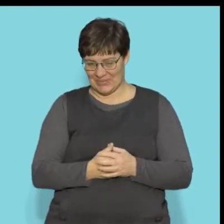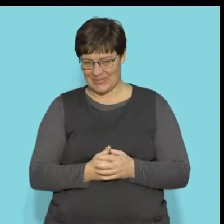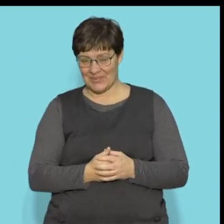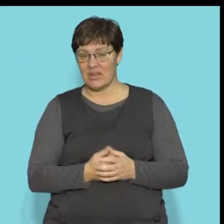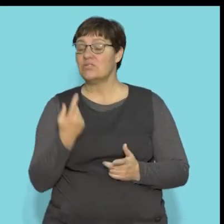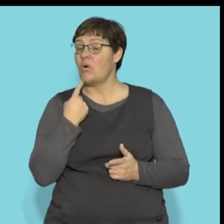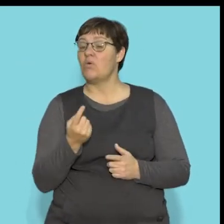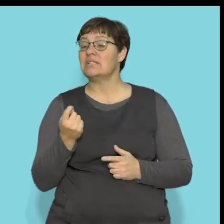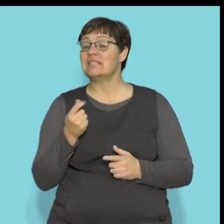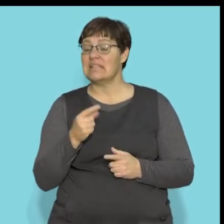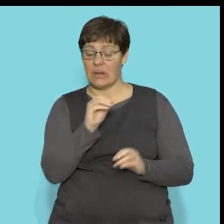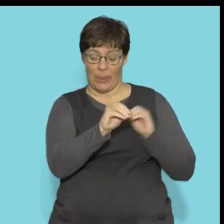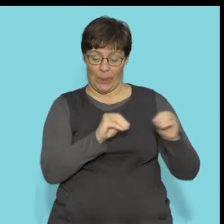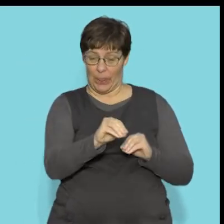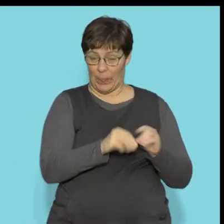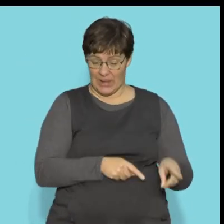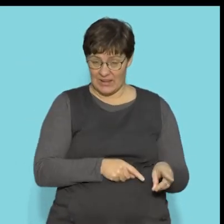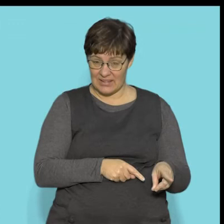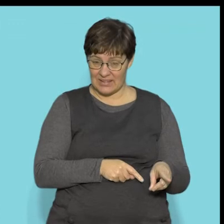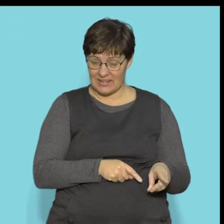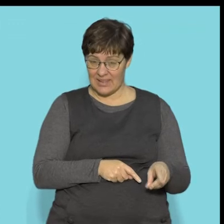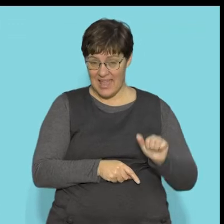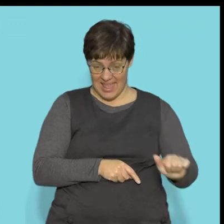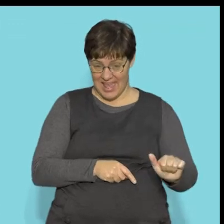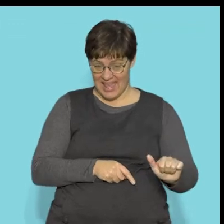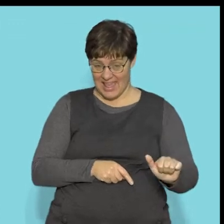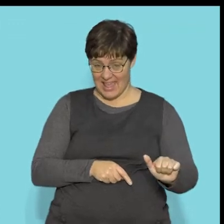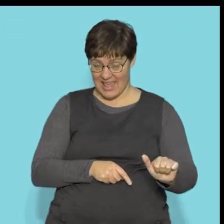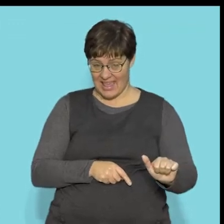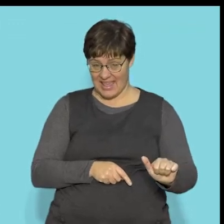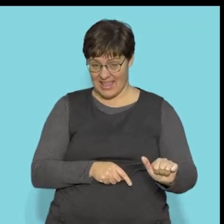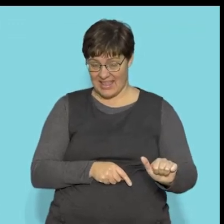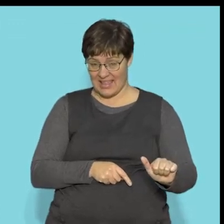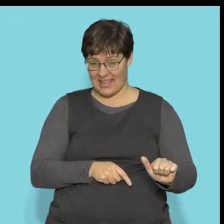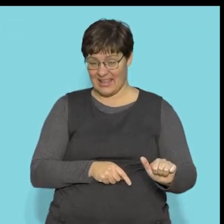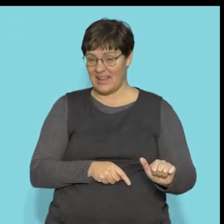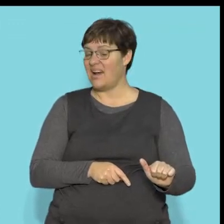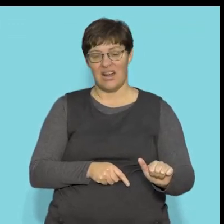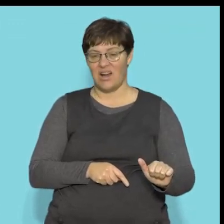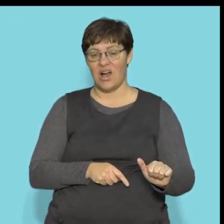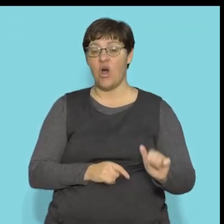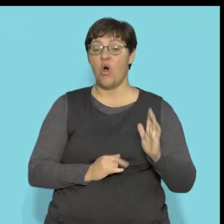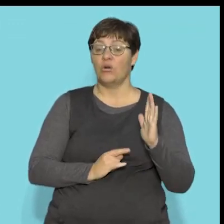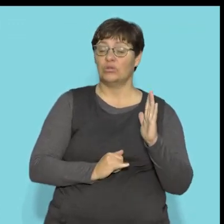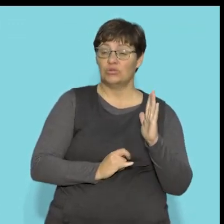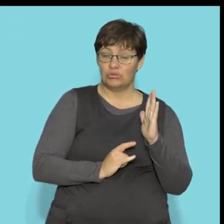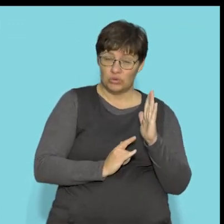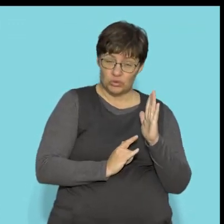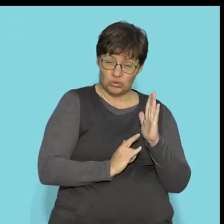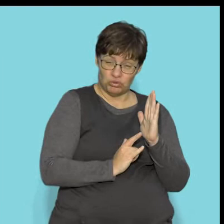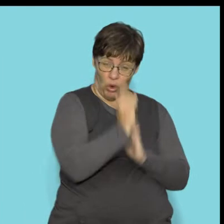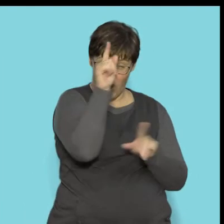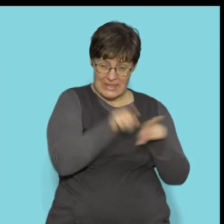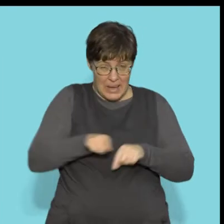So seedlings that are crowded, here's my pot A, seedlings that are crowded did not grow